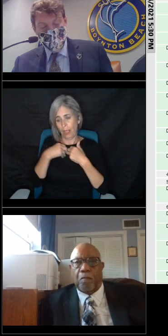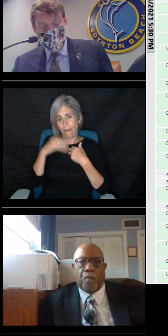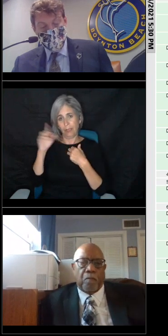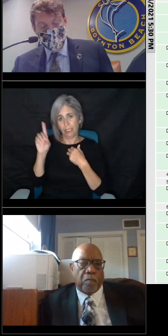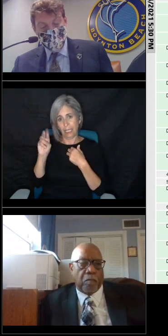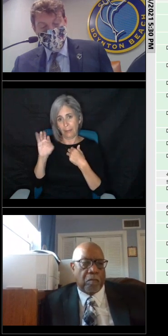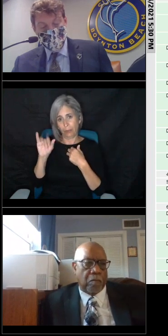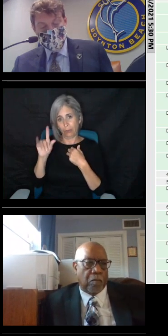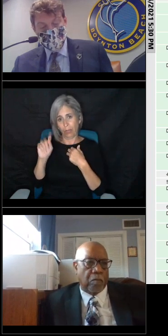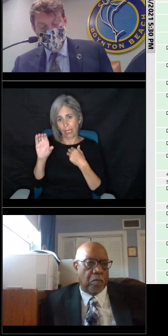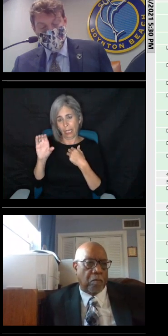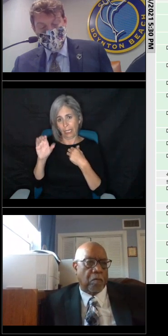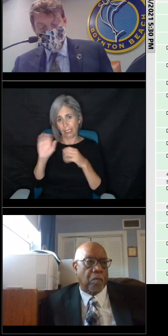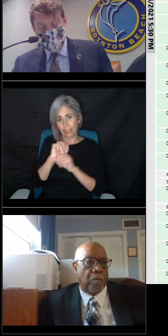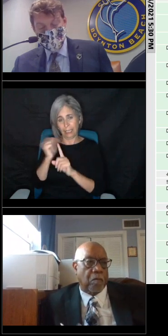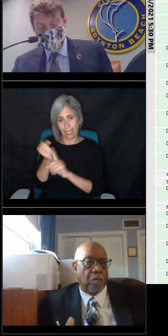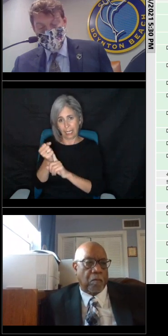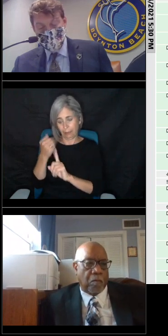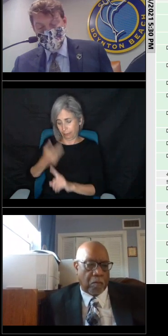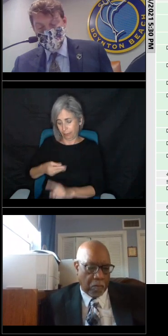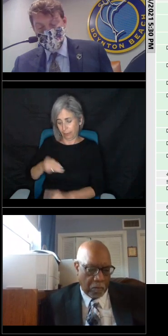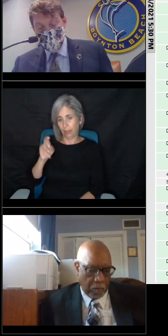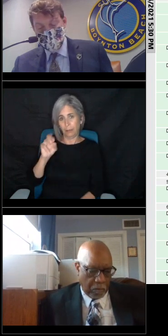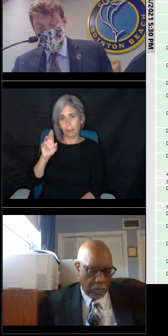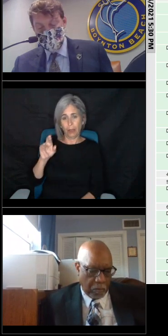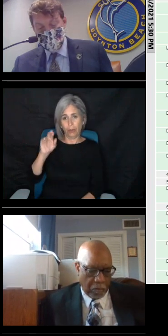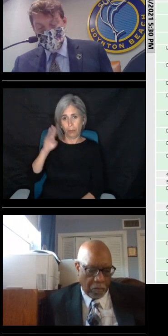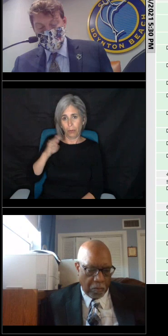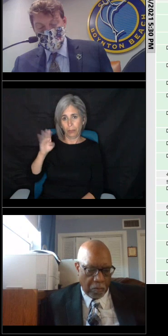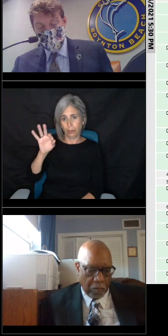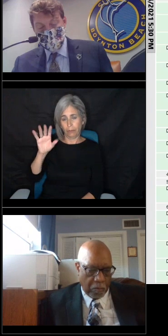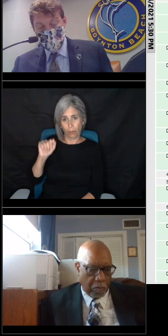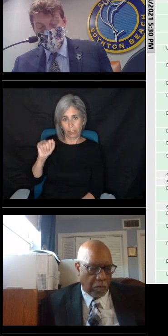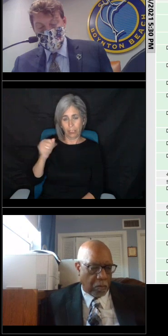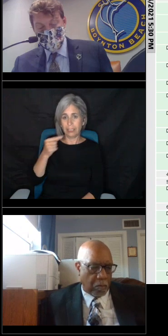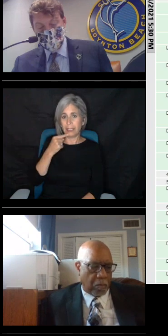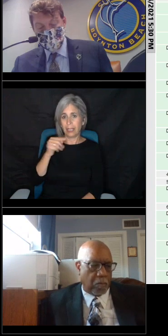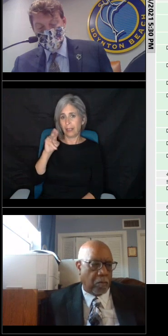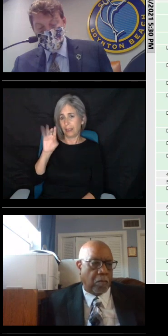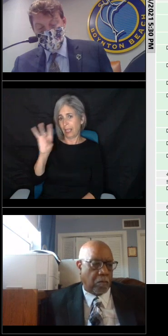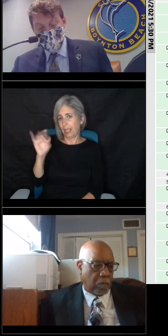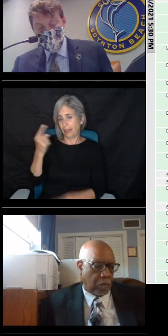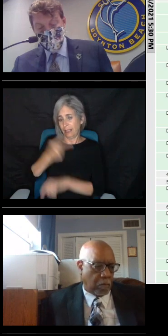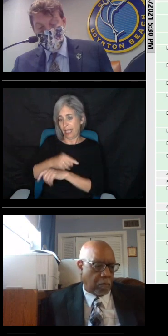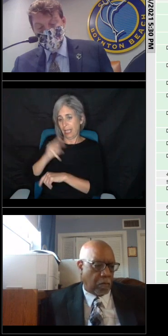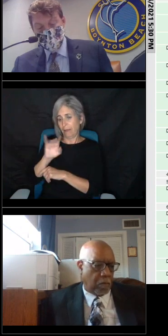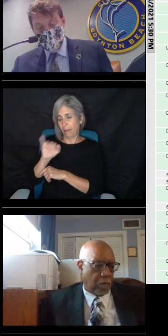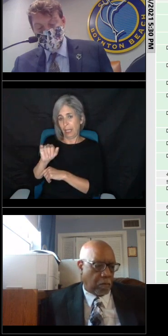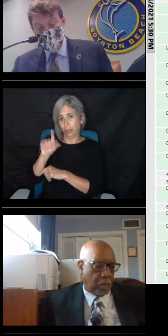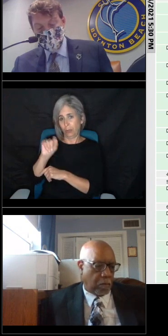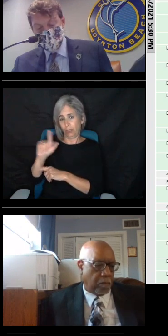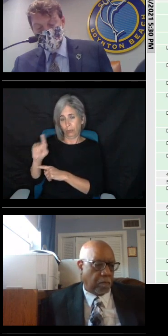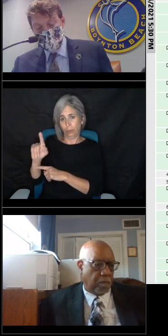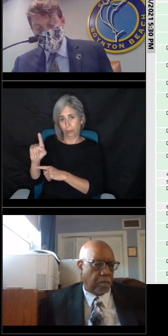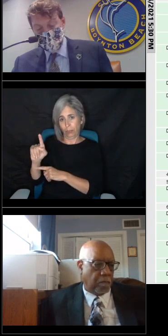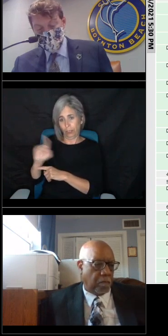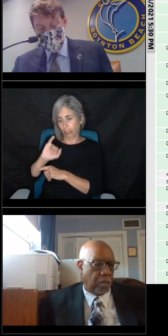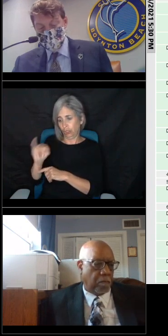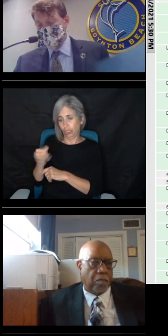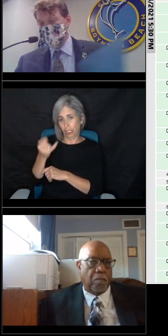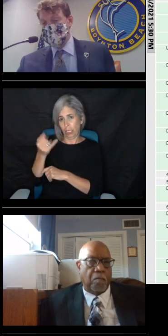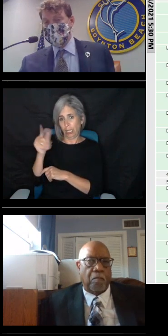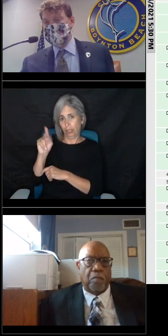society. Now, therefore, I, Stephen B. Grant, Mayor of the City of Boynton Beach, Florida, do hereby proclaim the 8th day of May, 2021 as John Lewis National